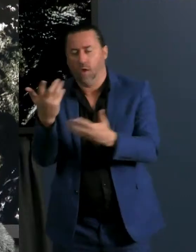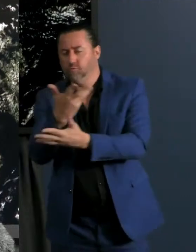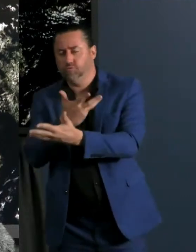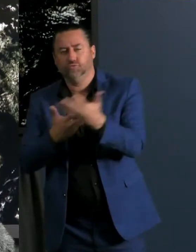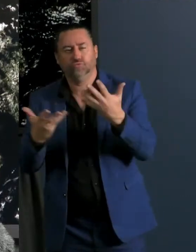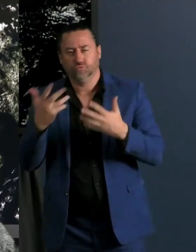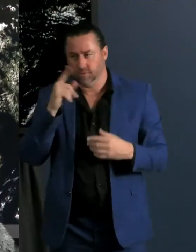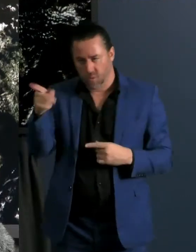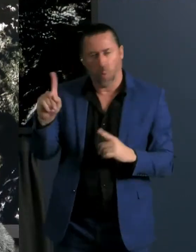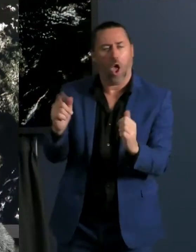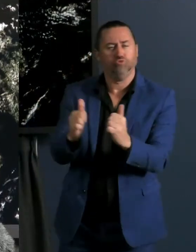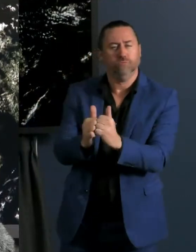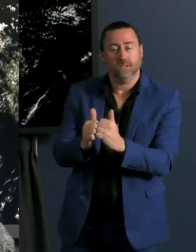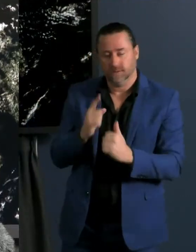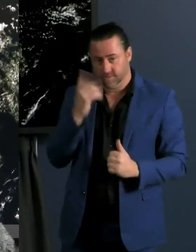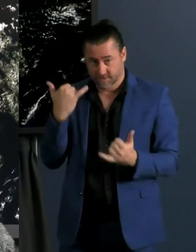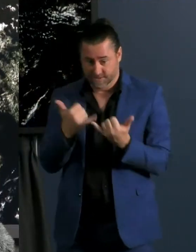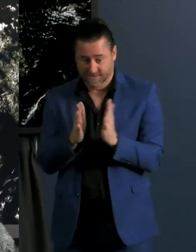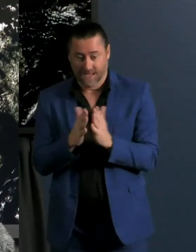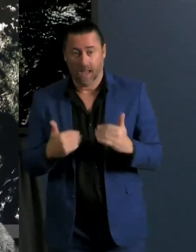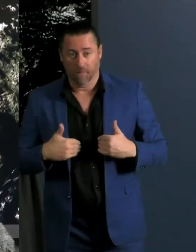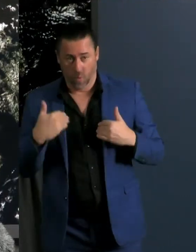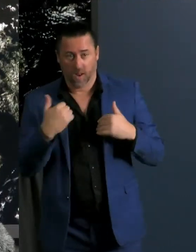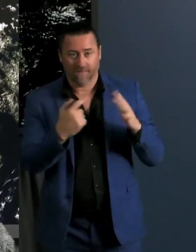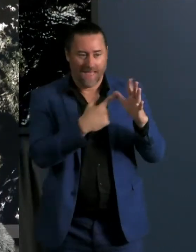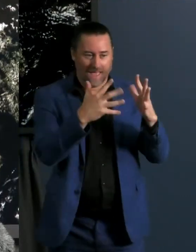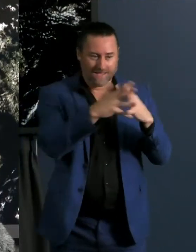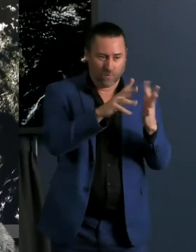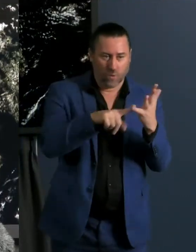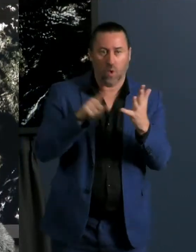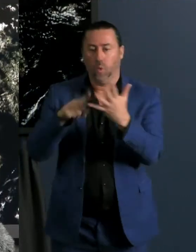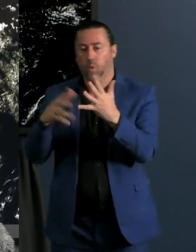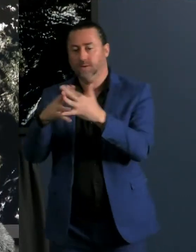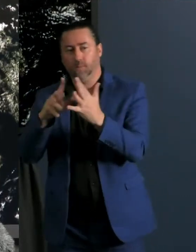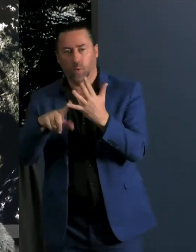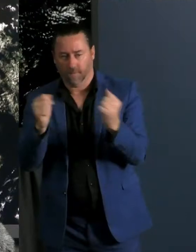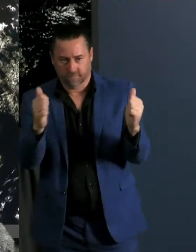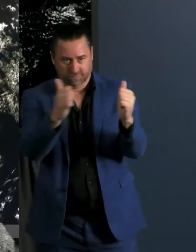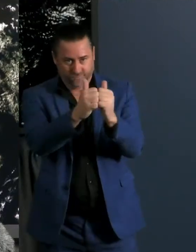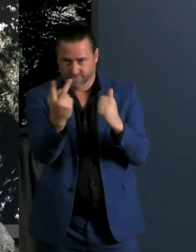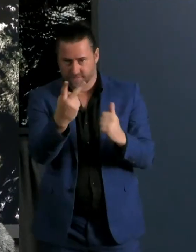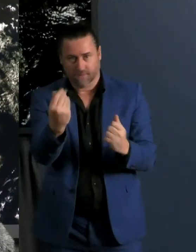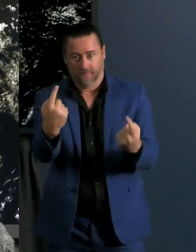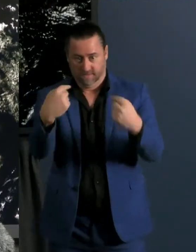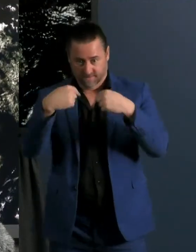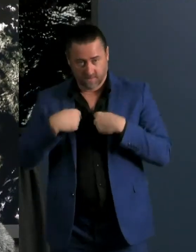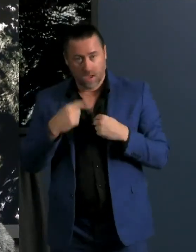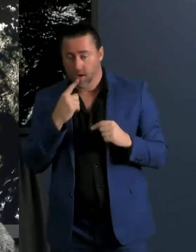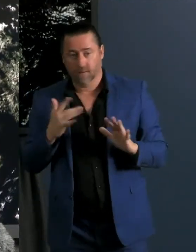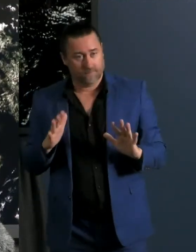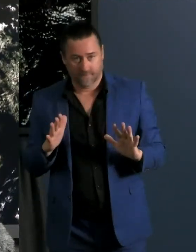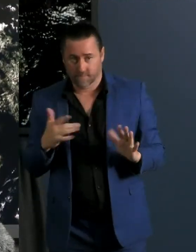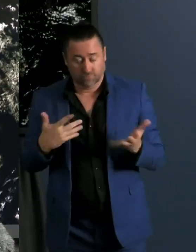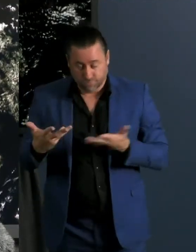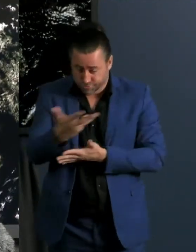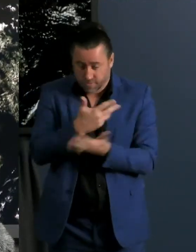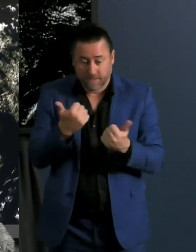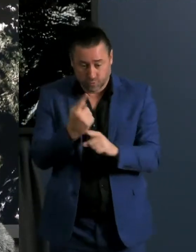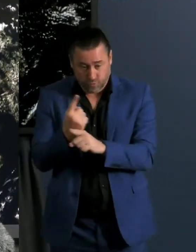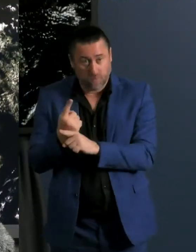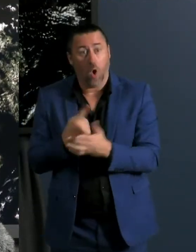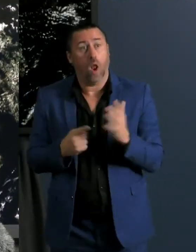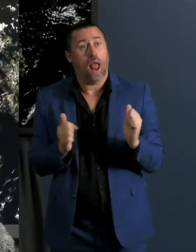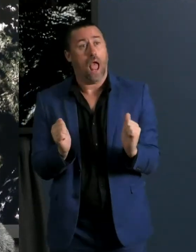Since Sunday morning, there have been a lot of conversations, but the only agreement is between Cameron and